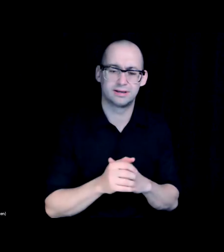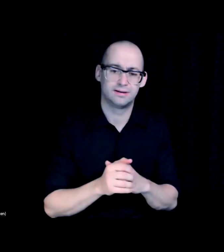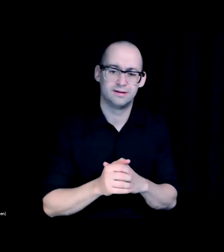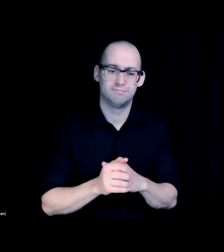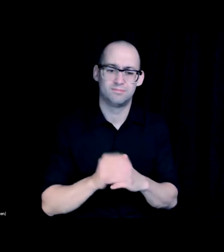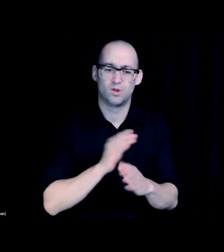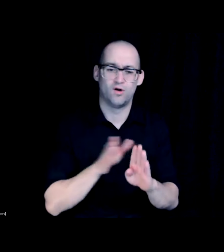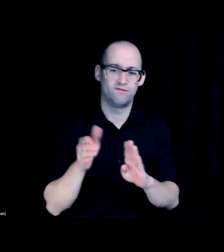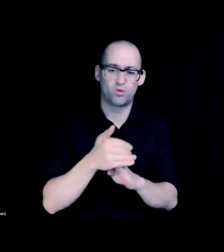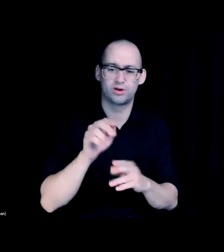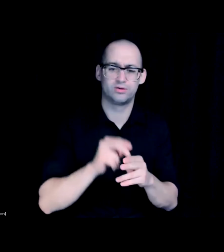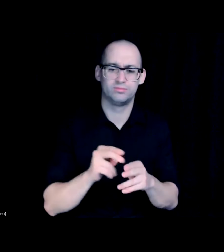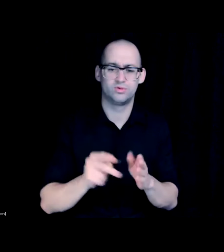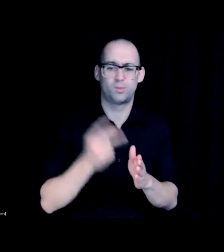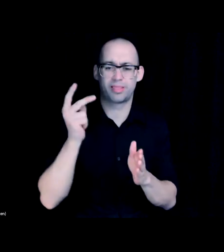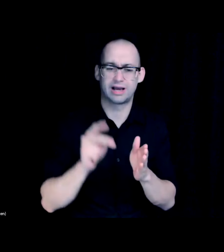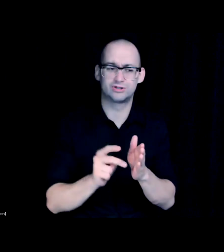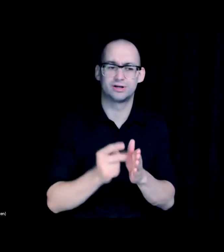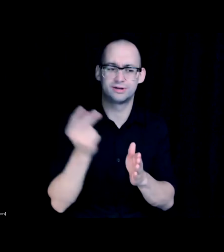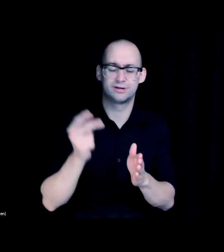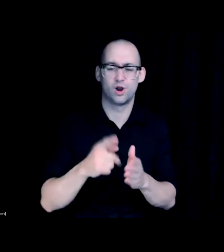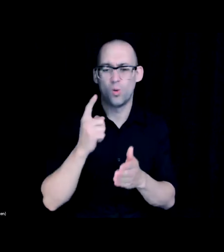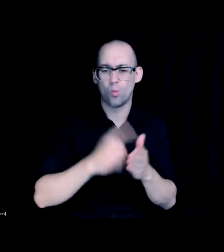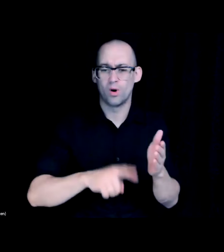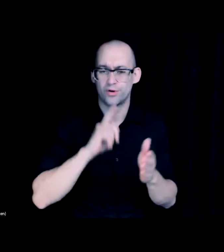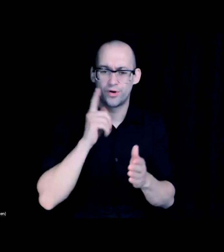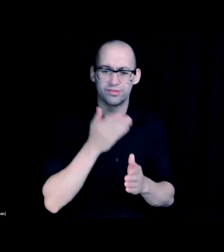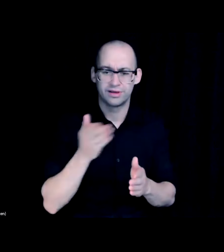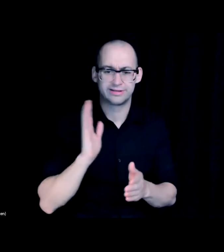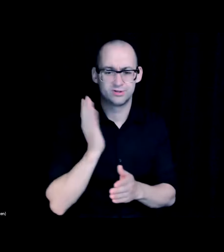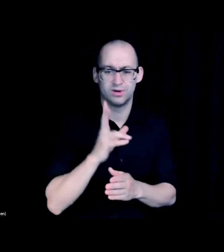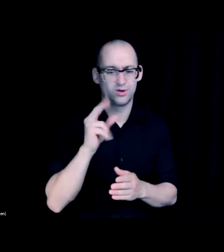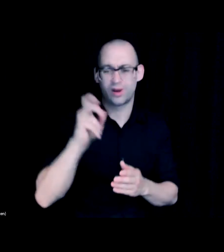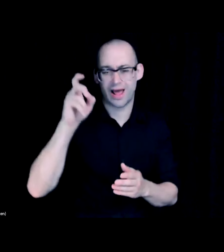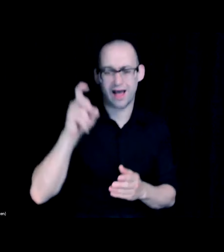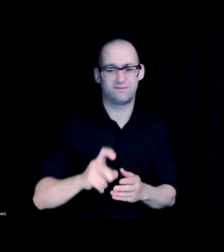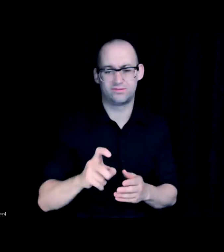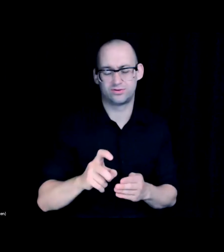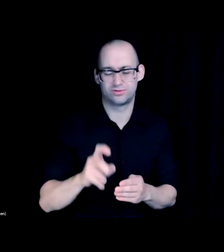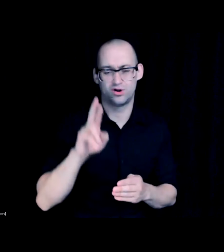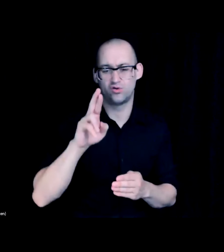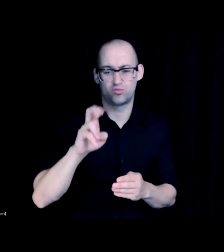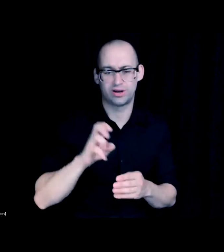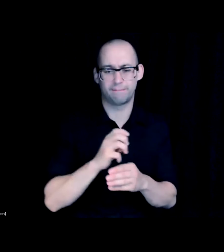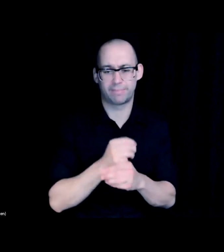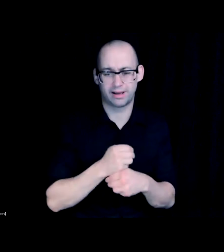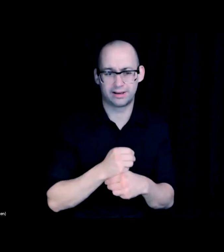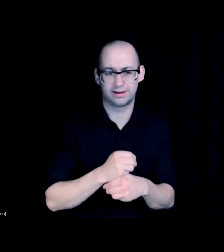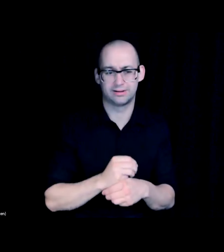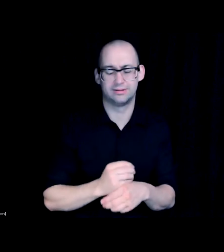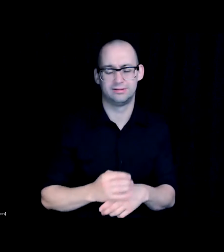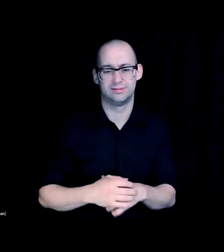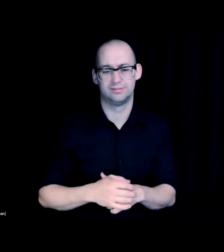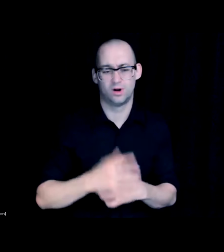the duplication on, what are the things we don't have to recreate, and free up as much of